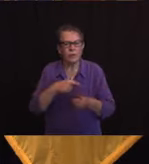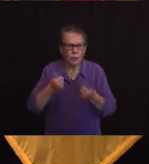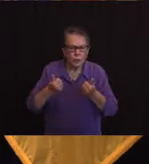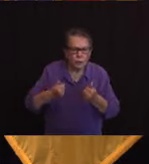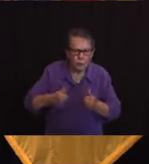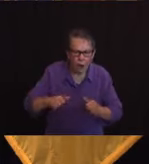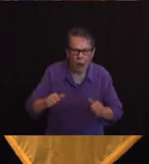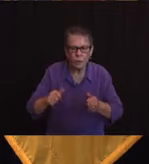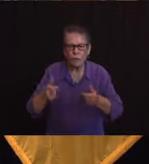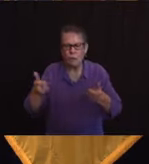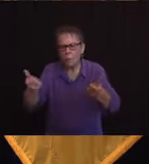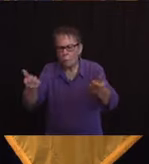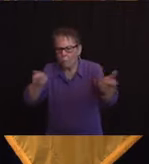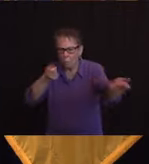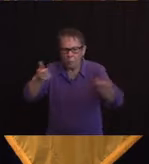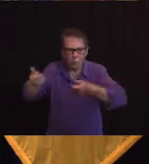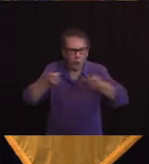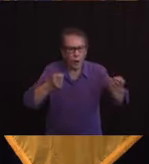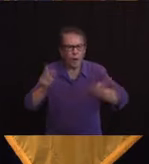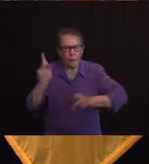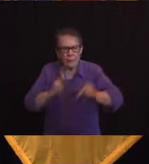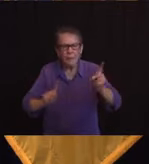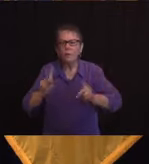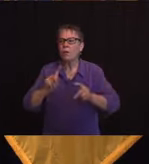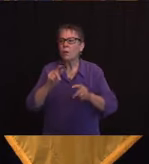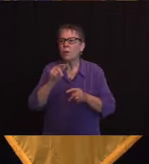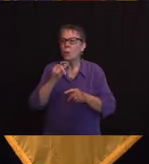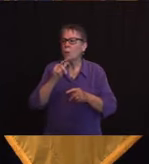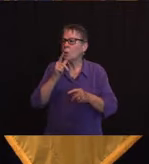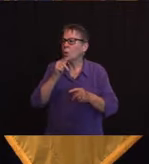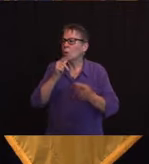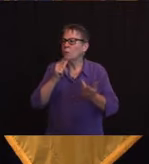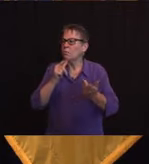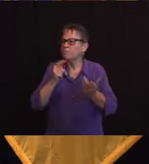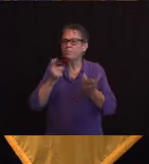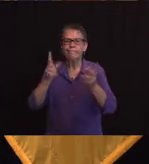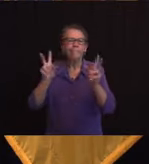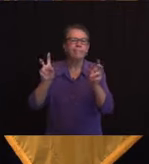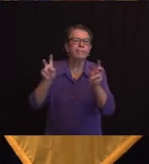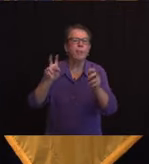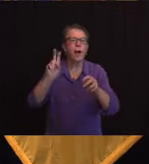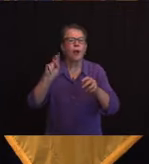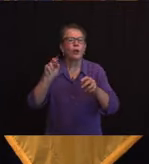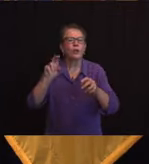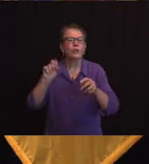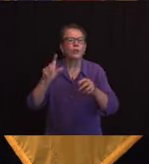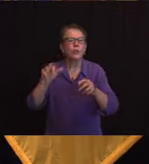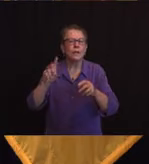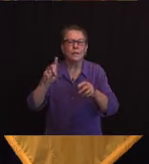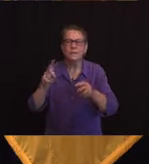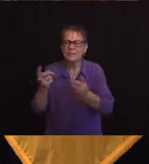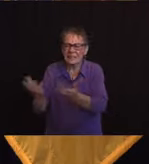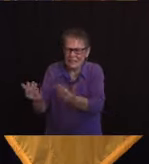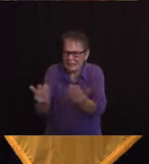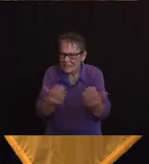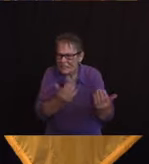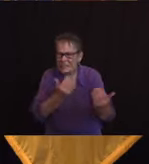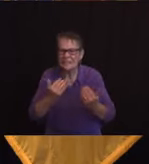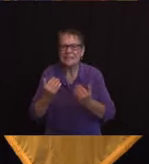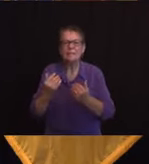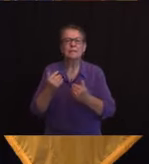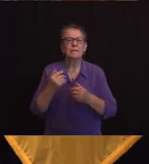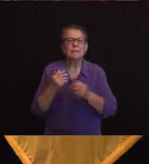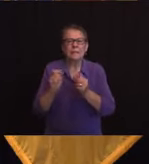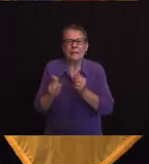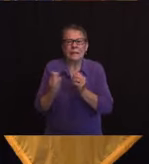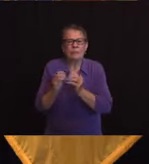to connect folks aggressively, proactively. I don't know, Judy, I know you said it on the pre-call, and I was checking a